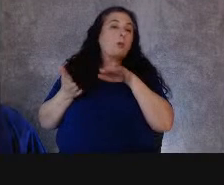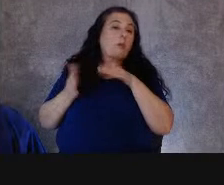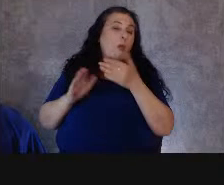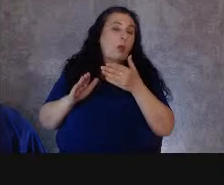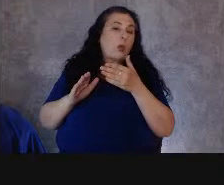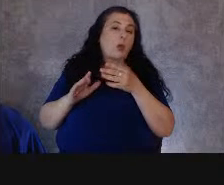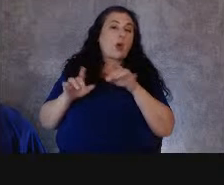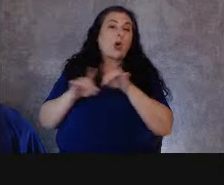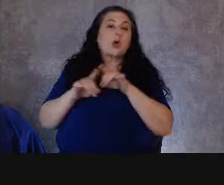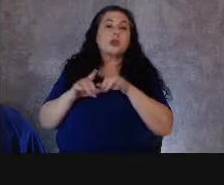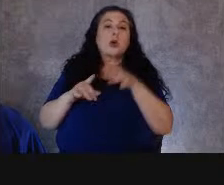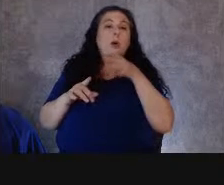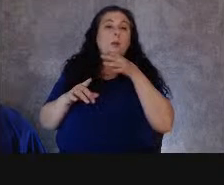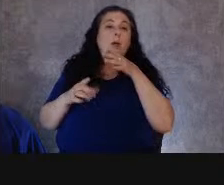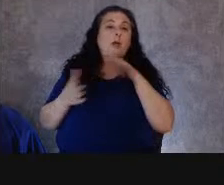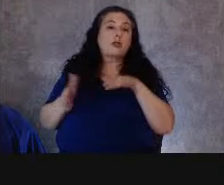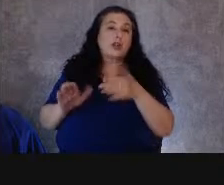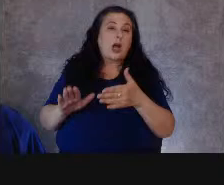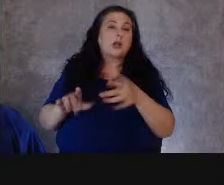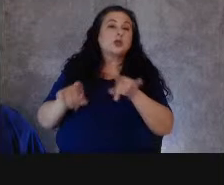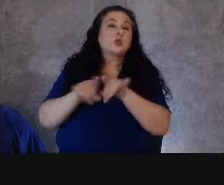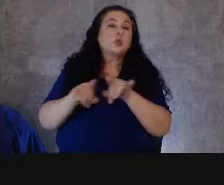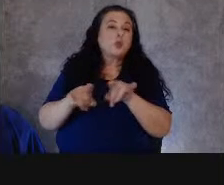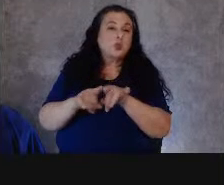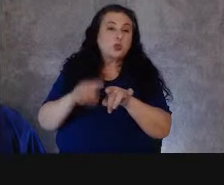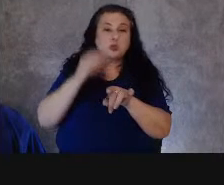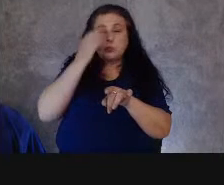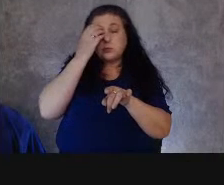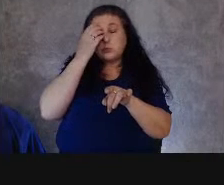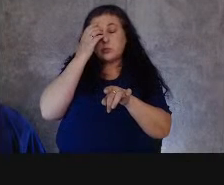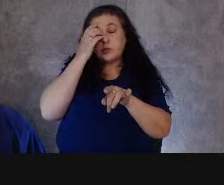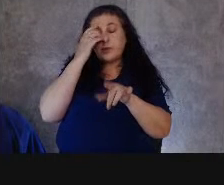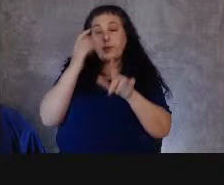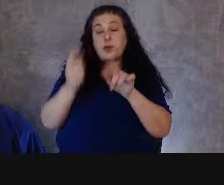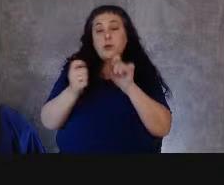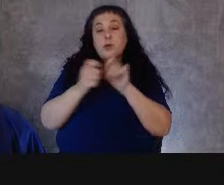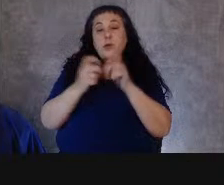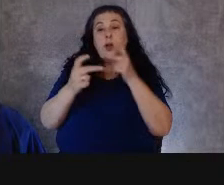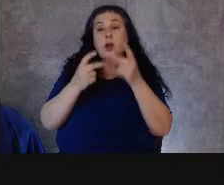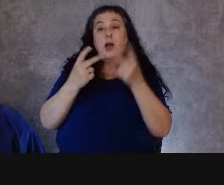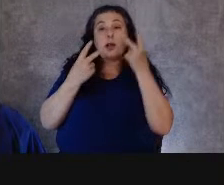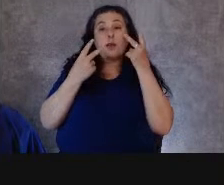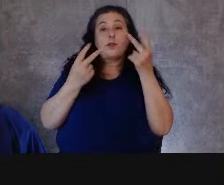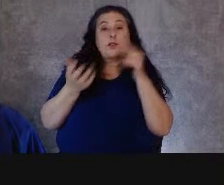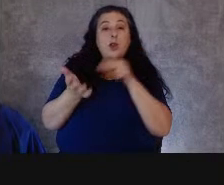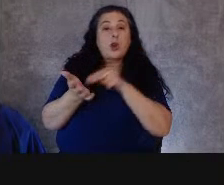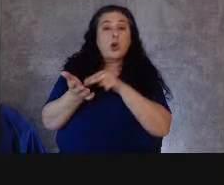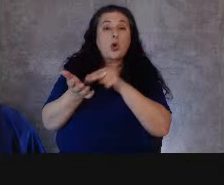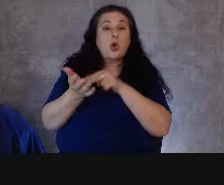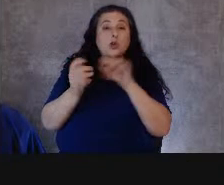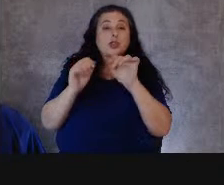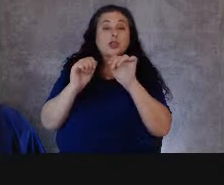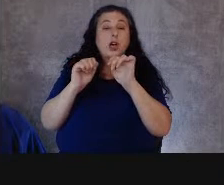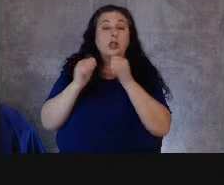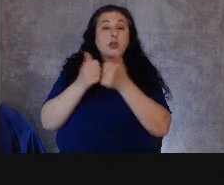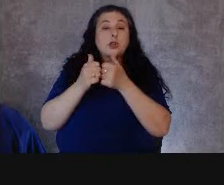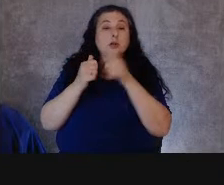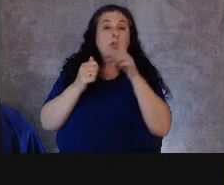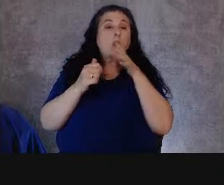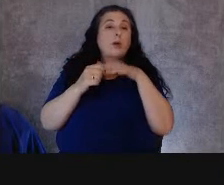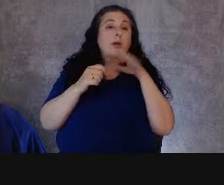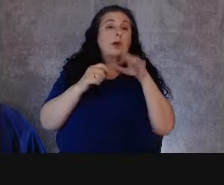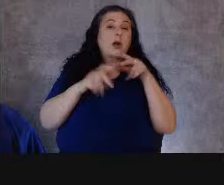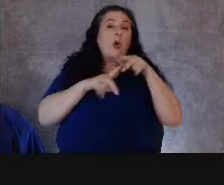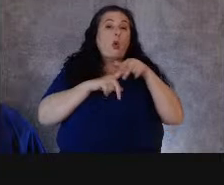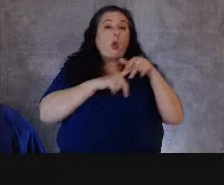rates of maternal mortality as well. And so there was a particular kind of visiting nurse association. These were women that went around on